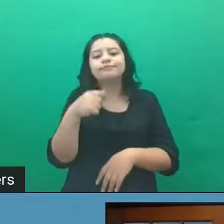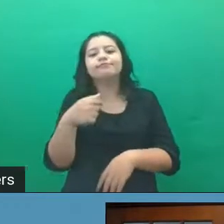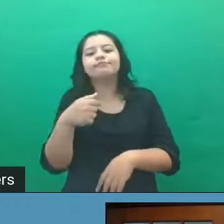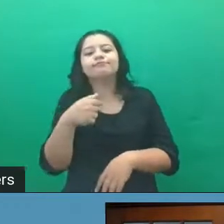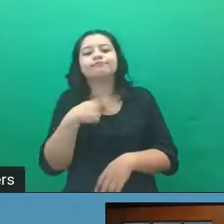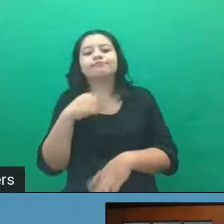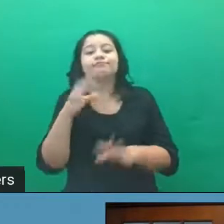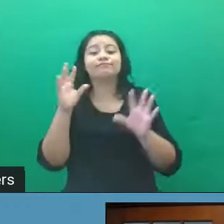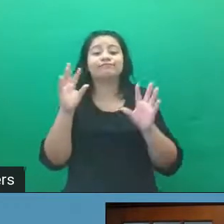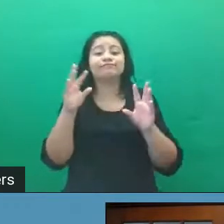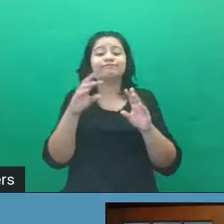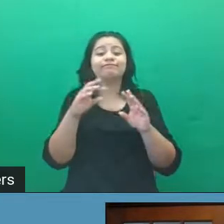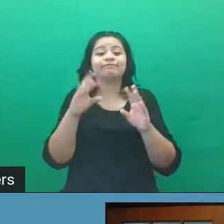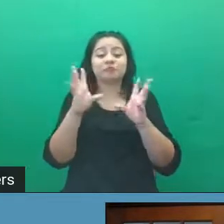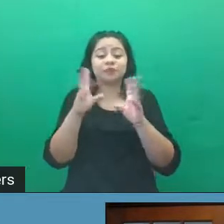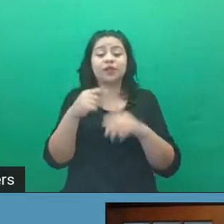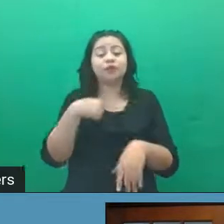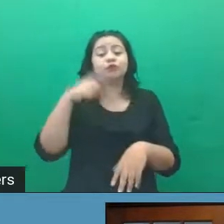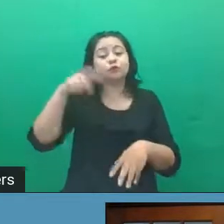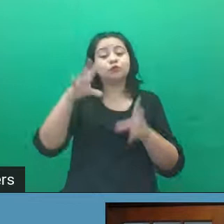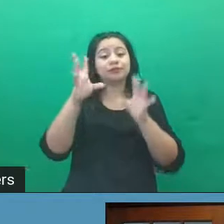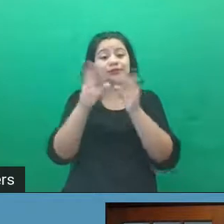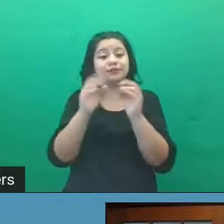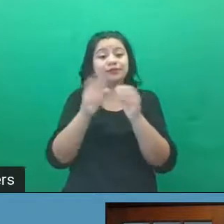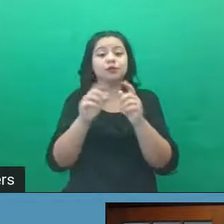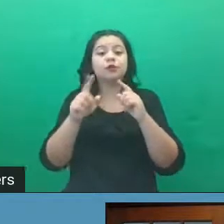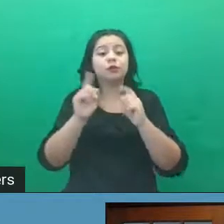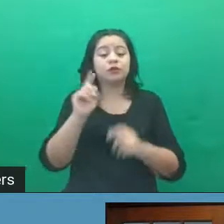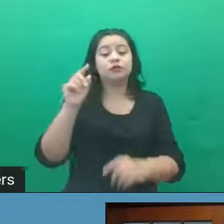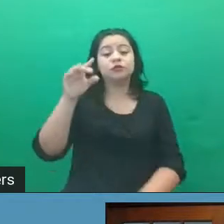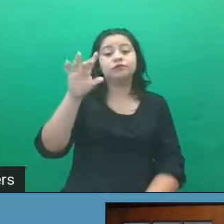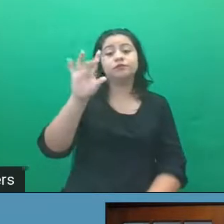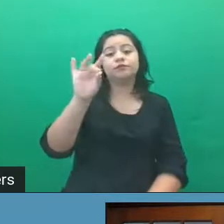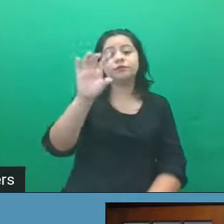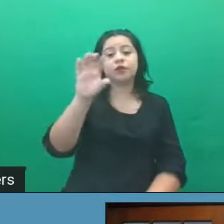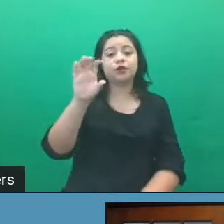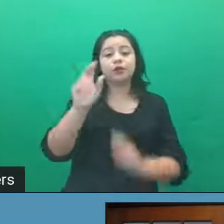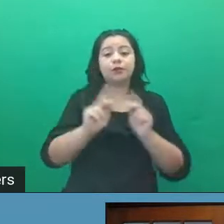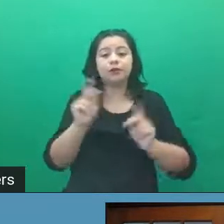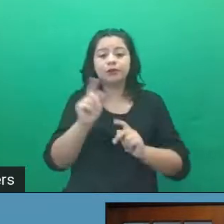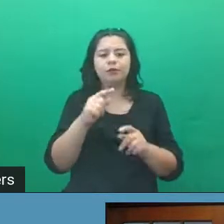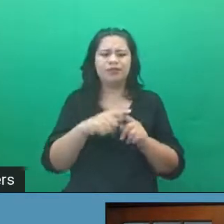was supposed to be 800 people there, and I felt like I was the